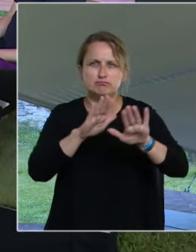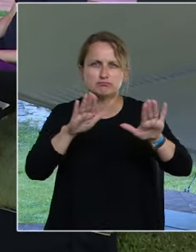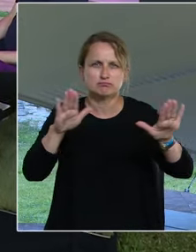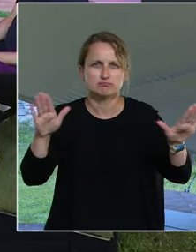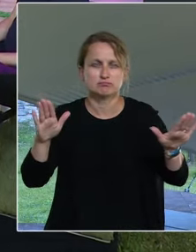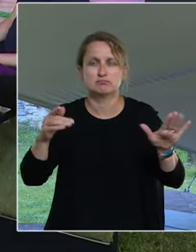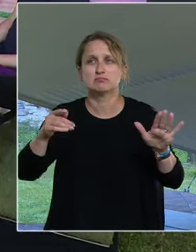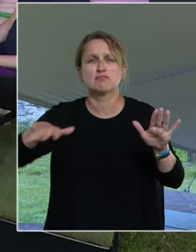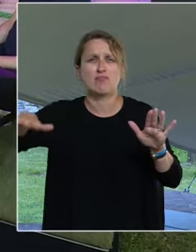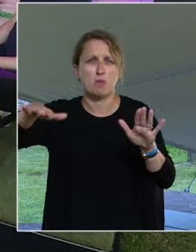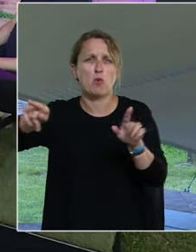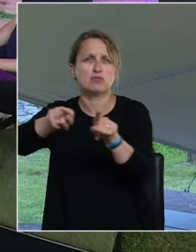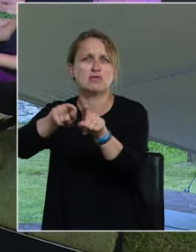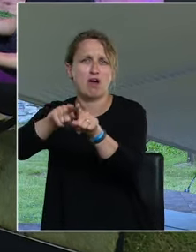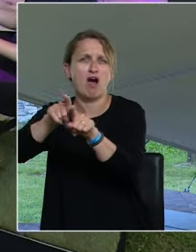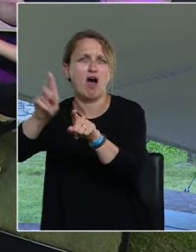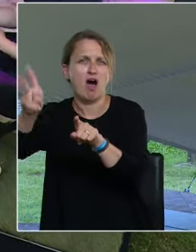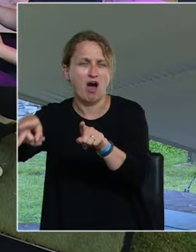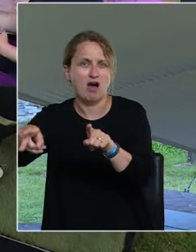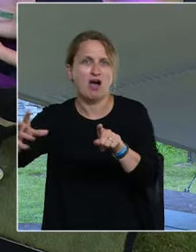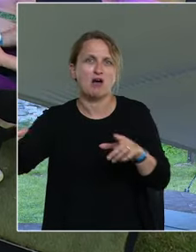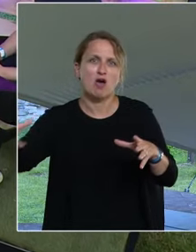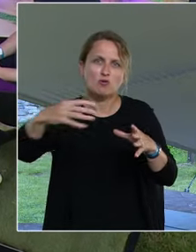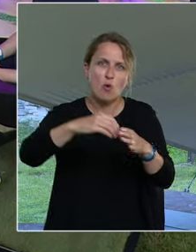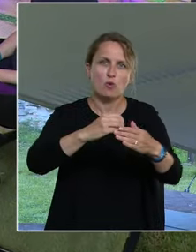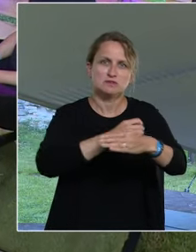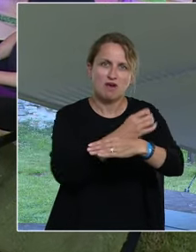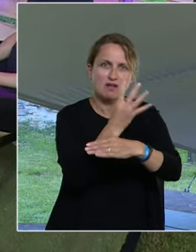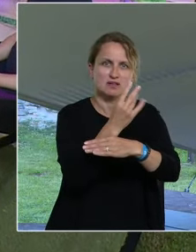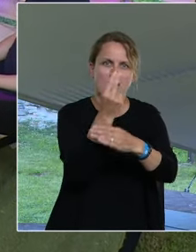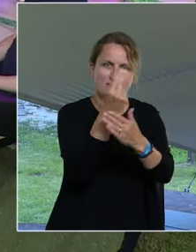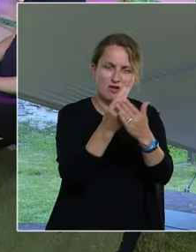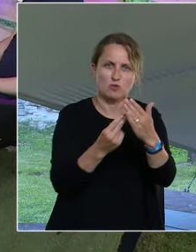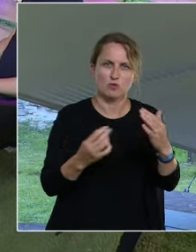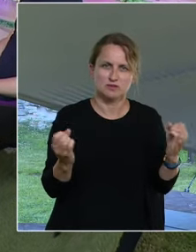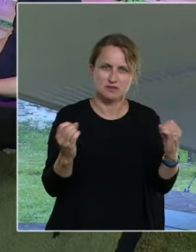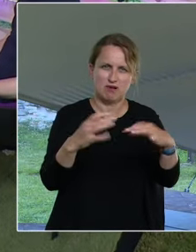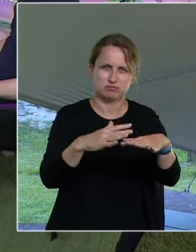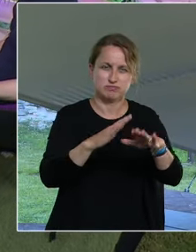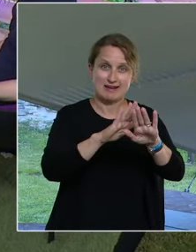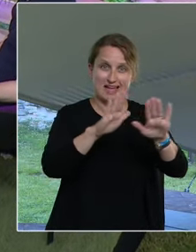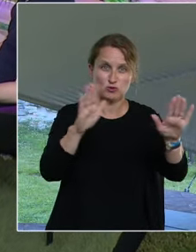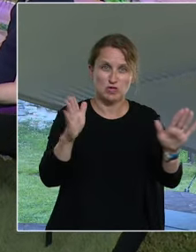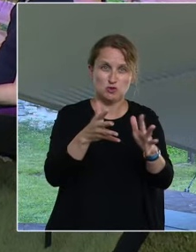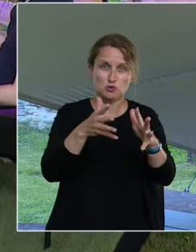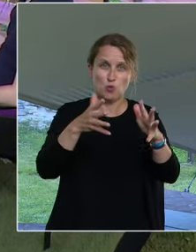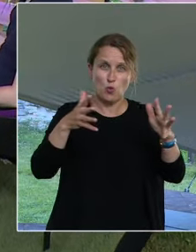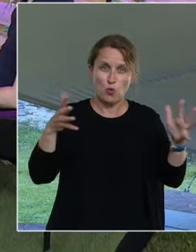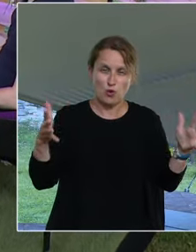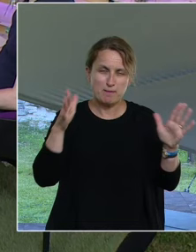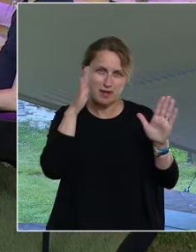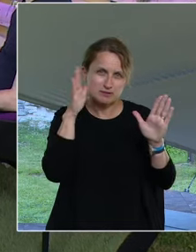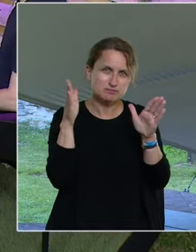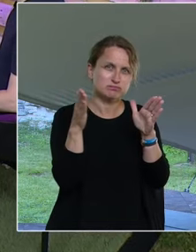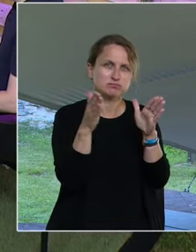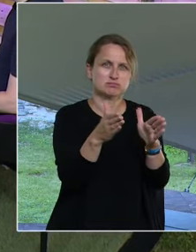from outside of Scandinavia, but we want to put them together with Scandinavian artists. So the first big exhibitions, we sort of focused on some of the sort of